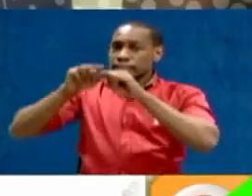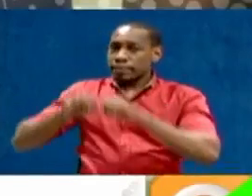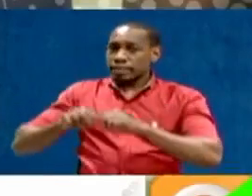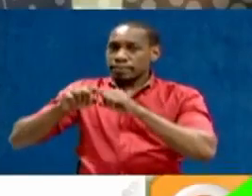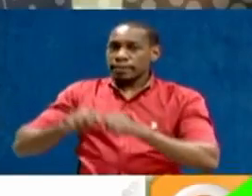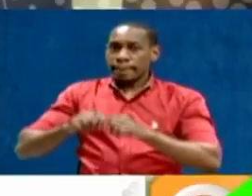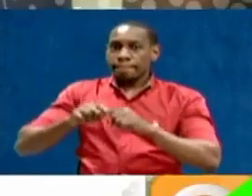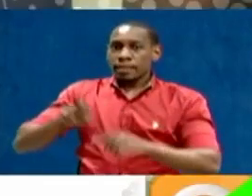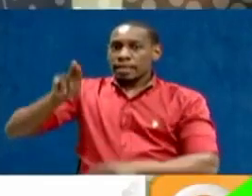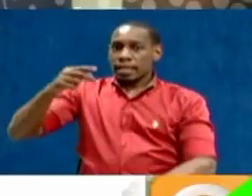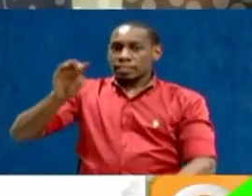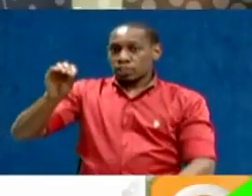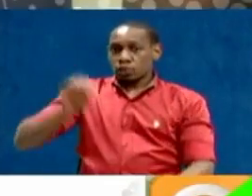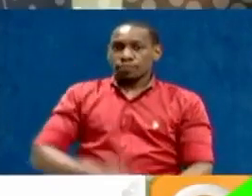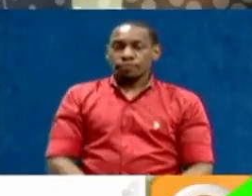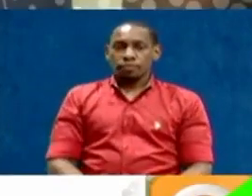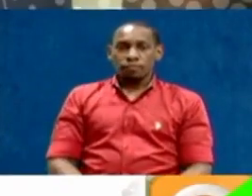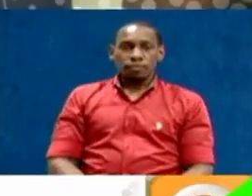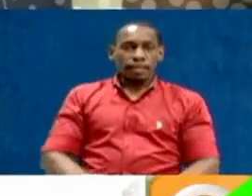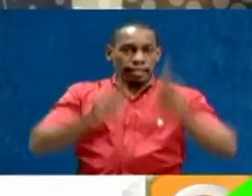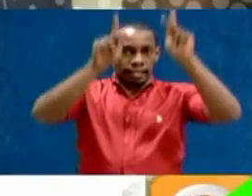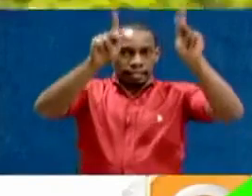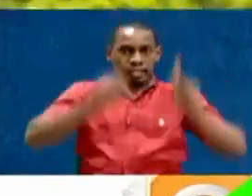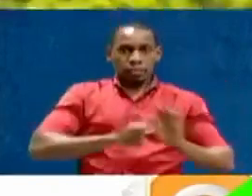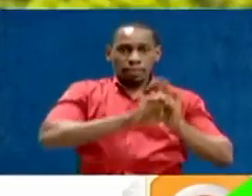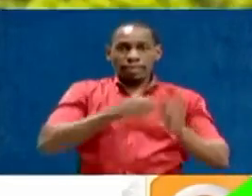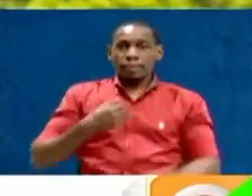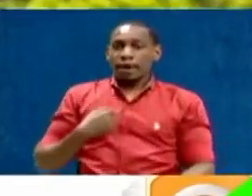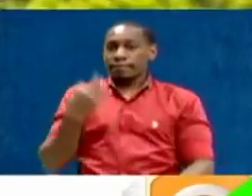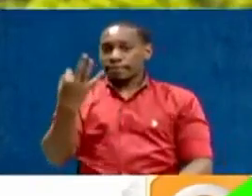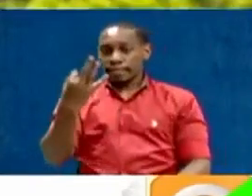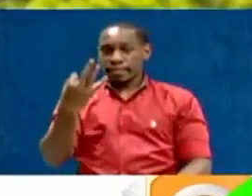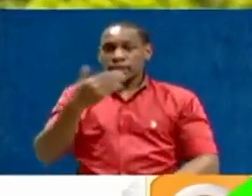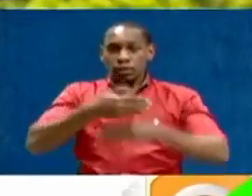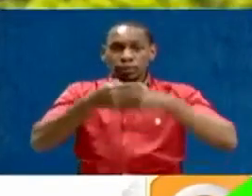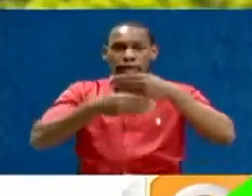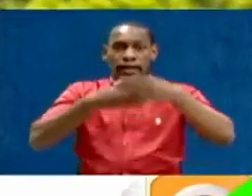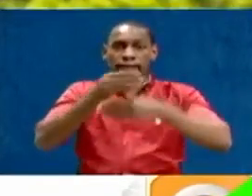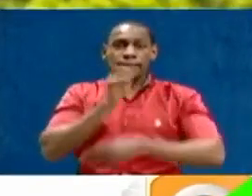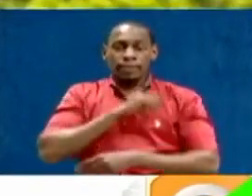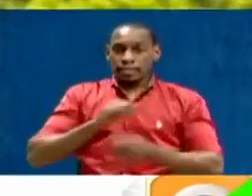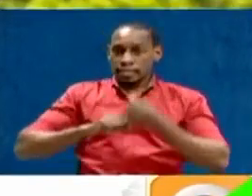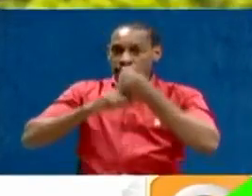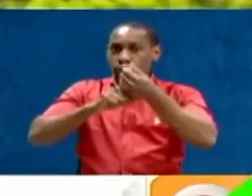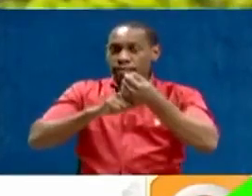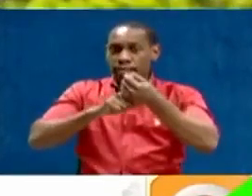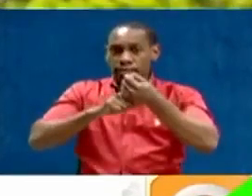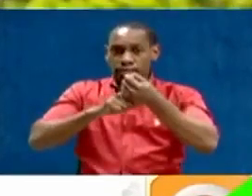zikitegemea mashirika yasiyo ya kiserikali. Kisumu, for example, has three constructed ones, supported